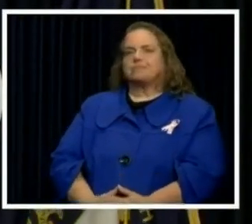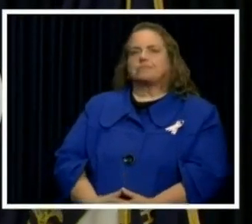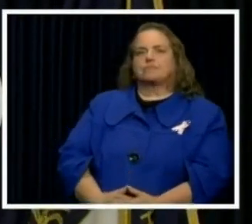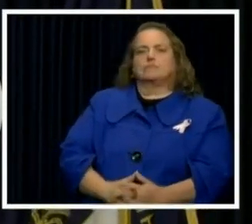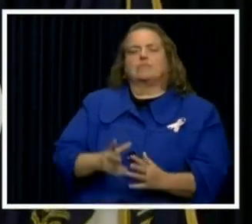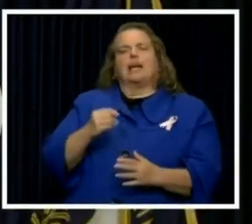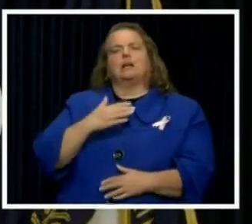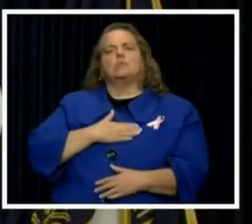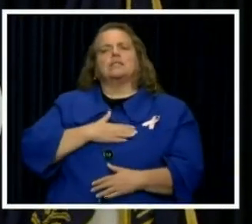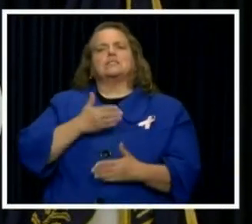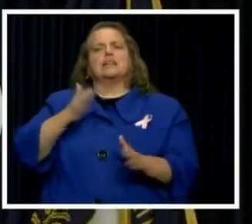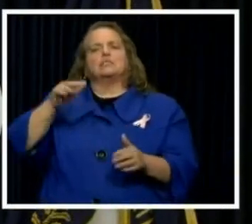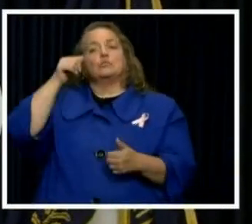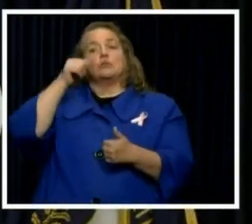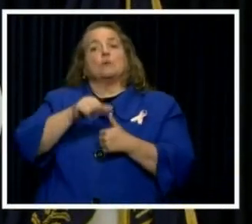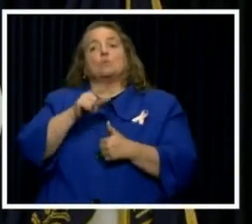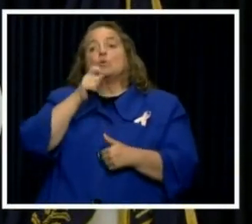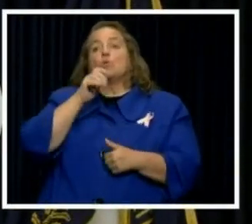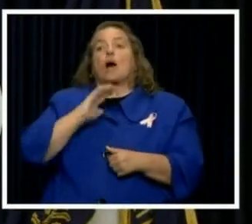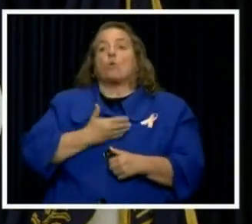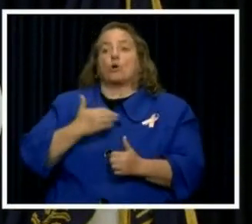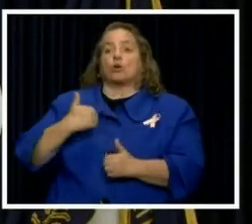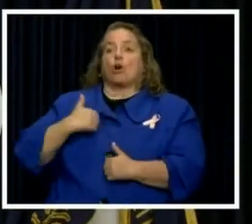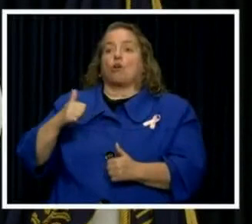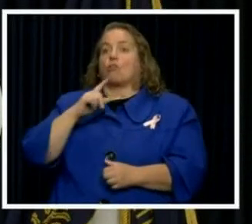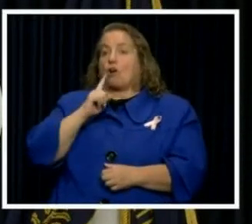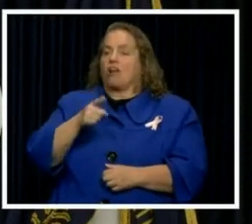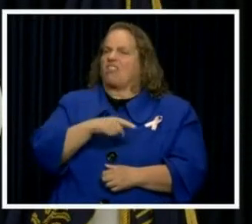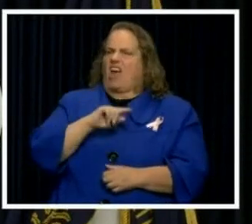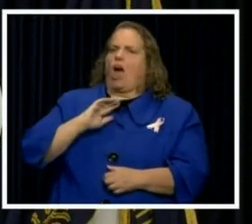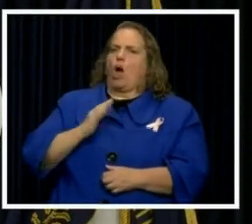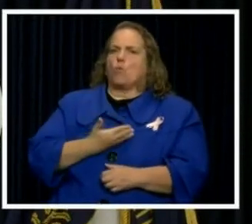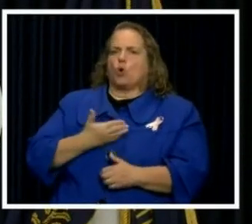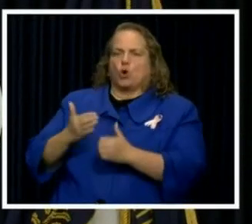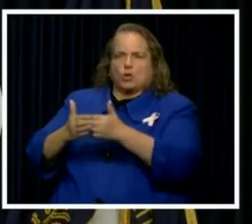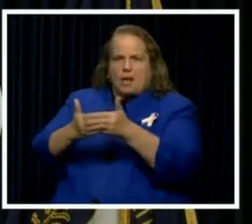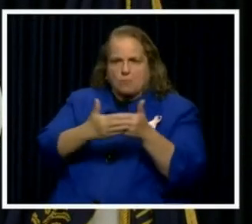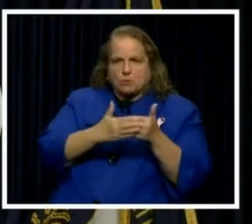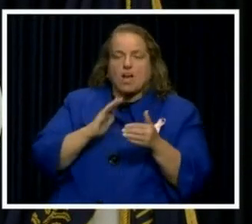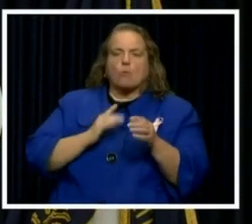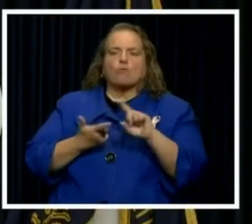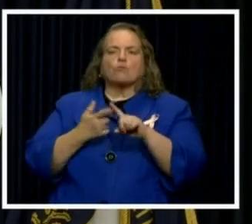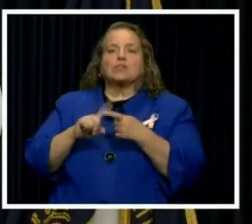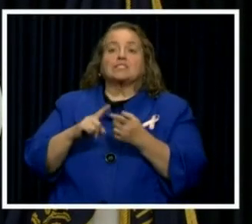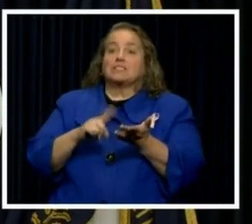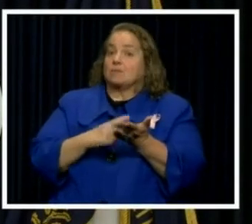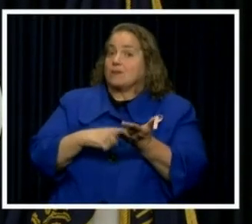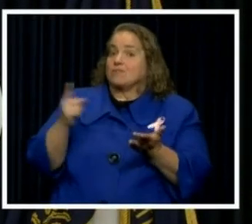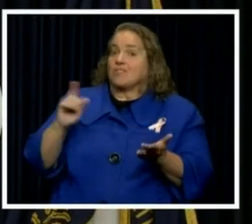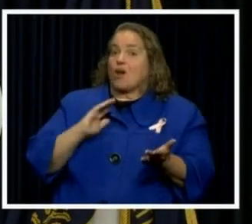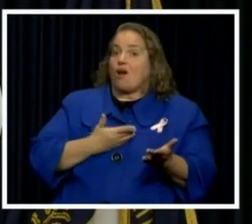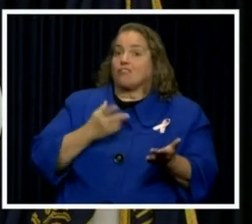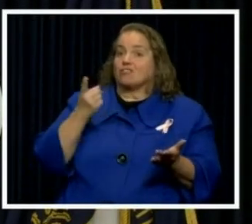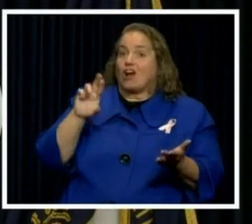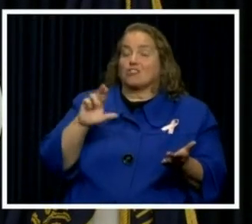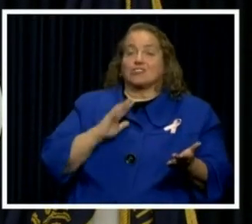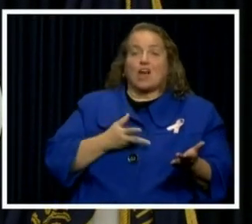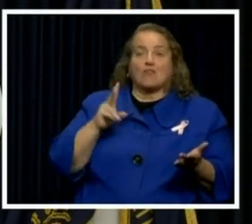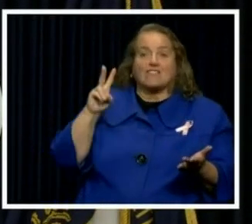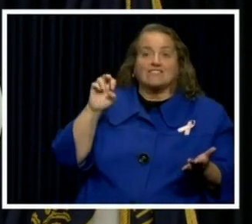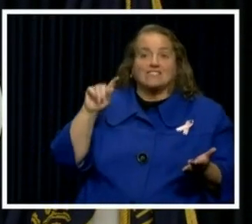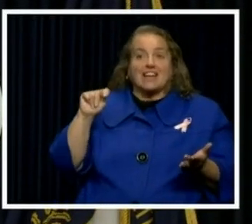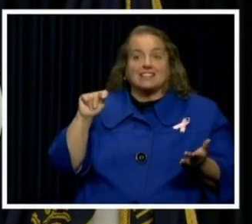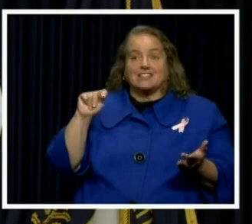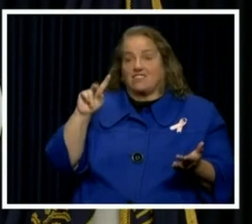And let's remember who our Guard are. They're our neighbors, our friends. Sometimes they're our doctors, our veterinarians.